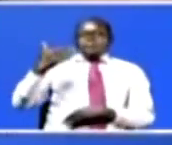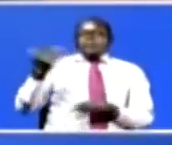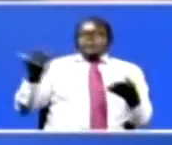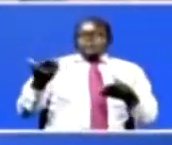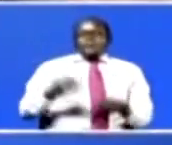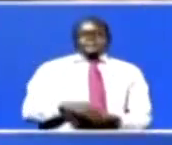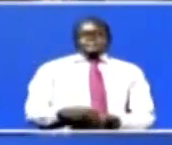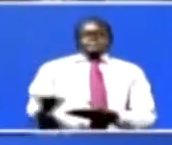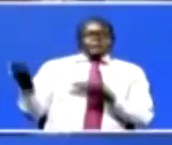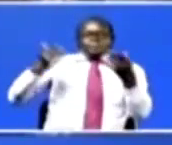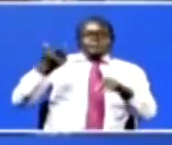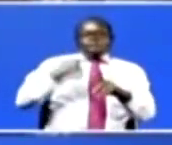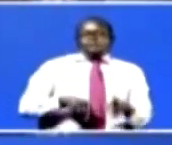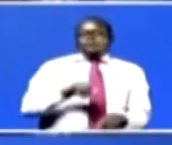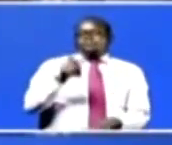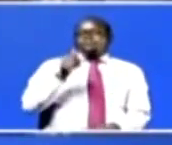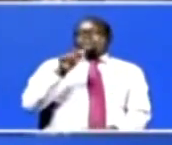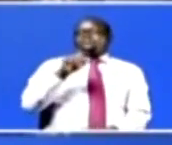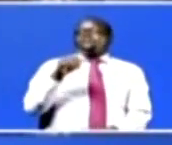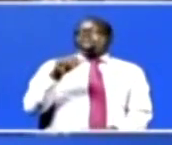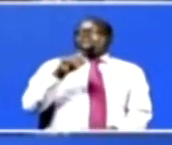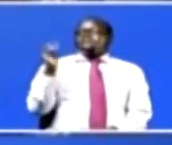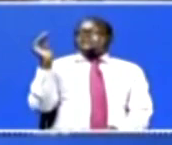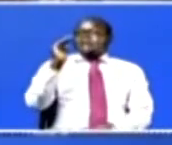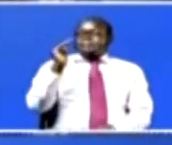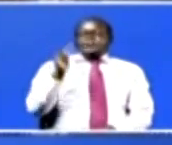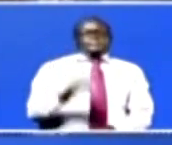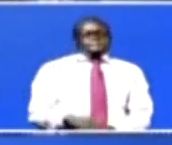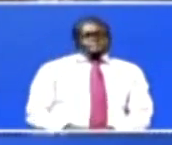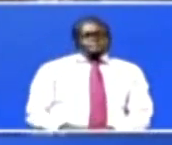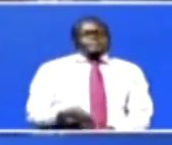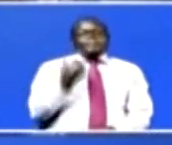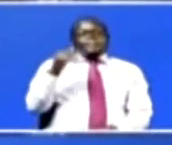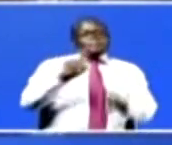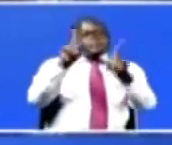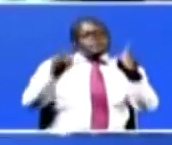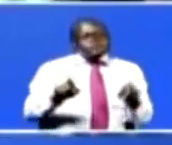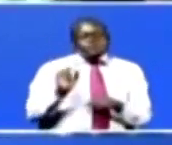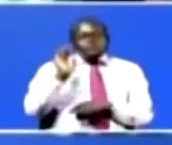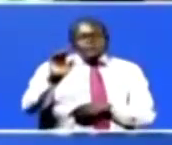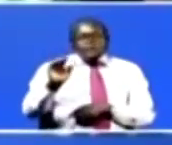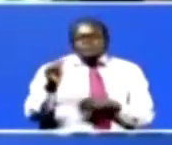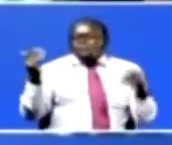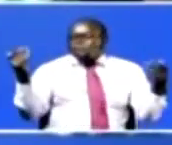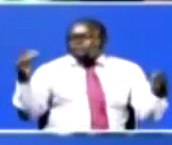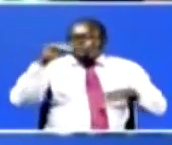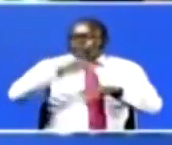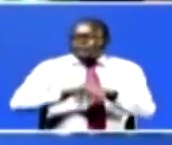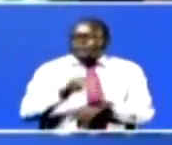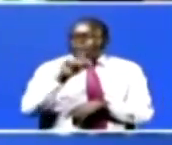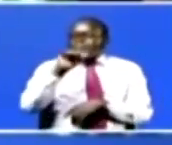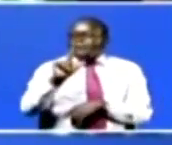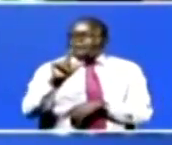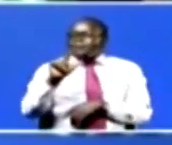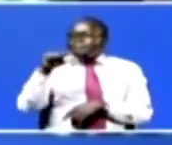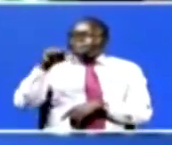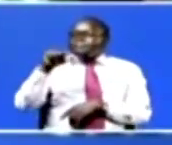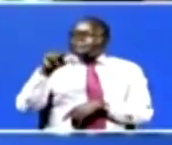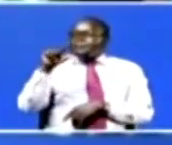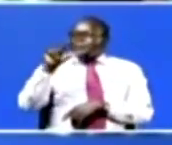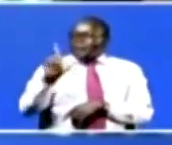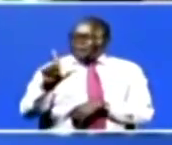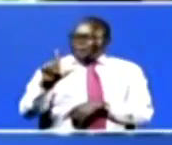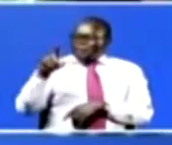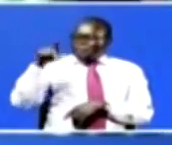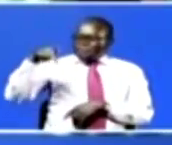the gas enters from Zambia. And the right questions to ask are, what is the source of your LPG? What exactly is the